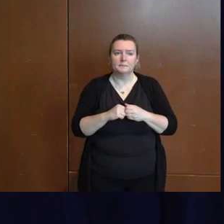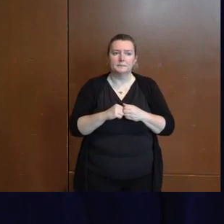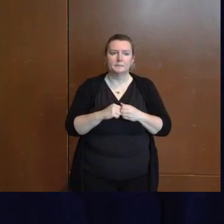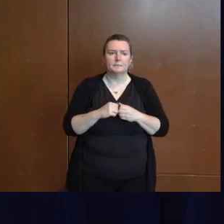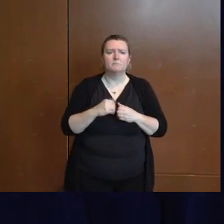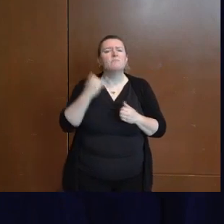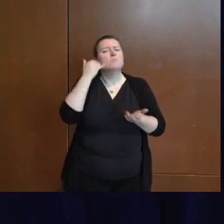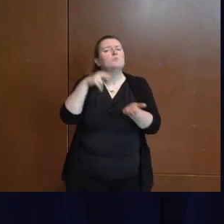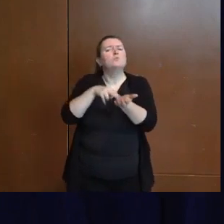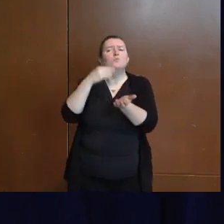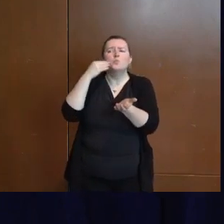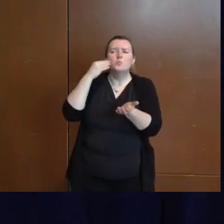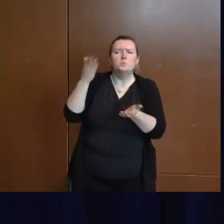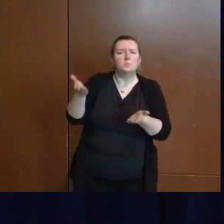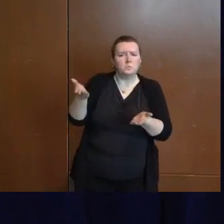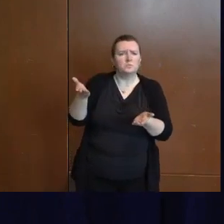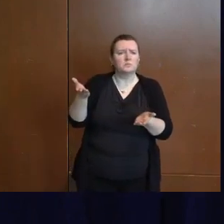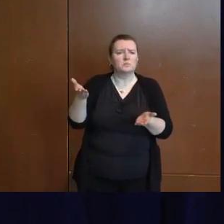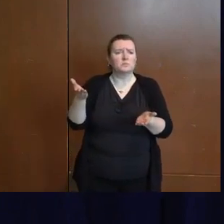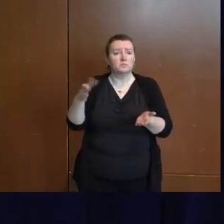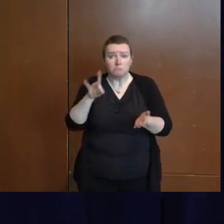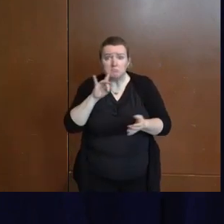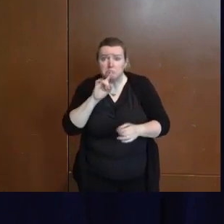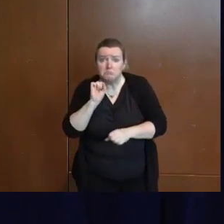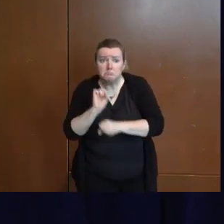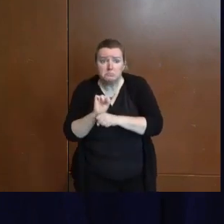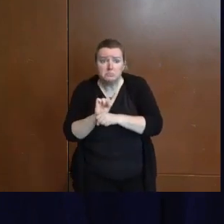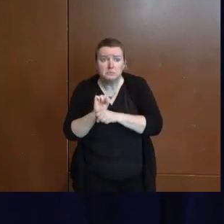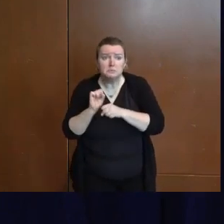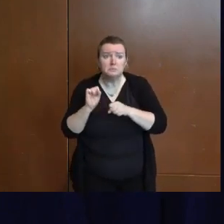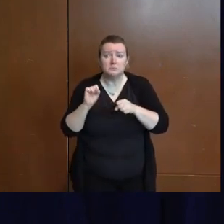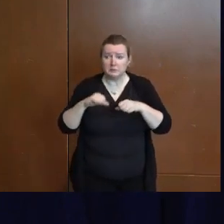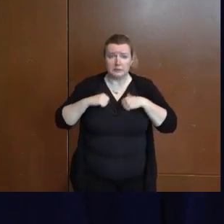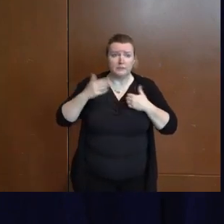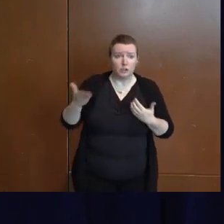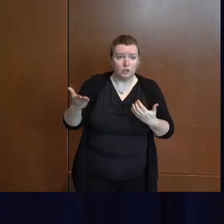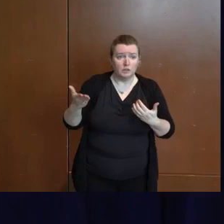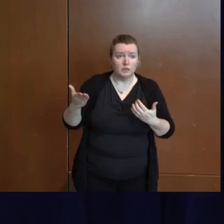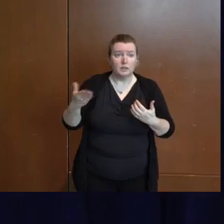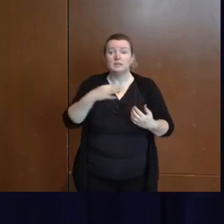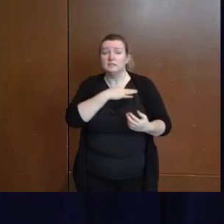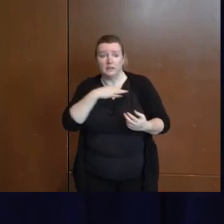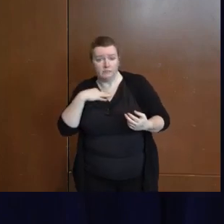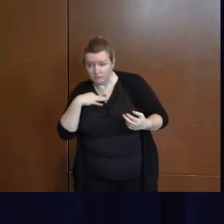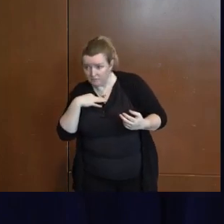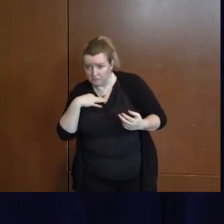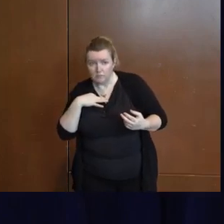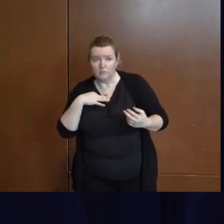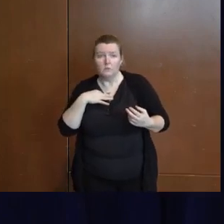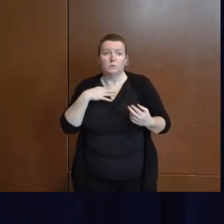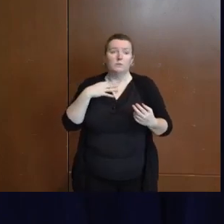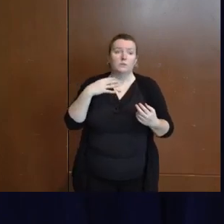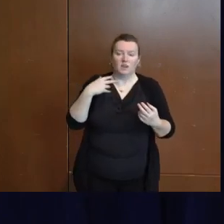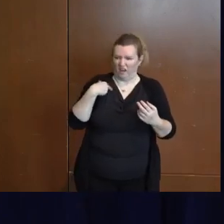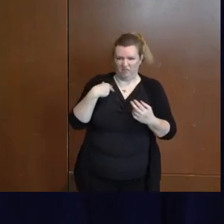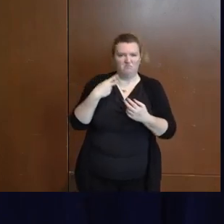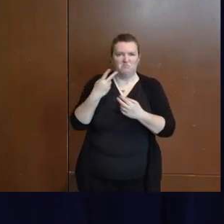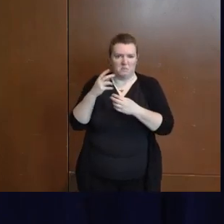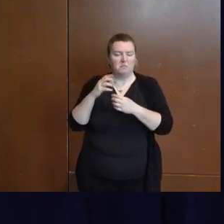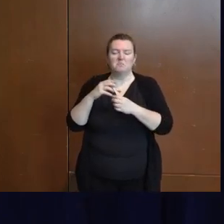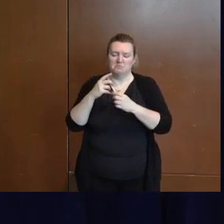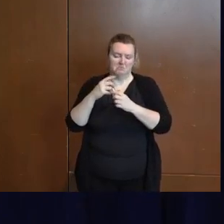staff member has tested positive for COVID-19, the facility should follow the guidance provided by the local health